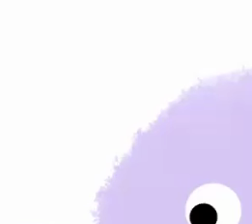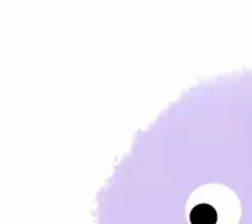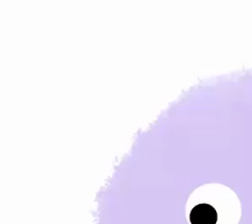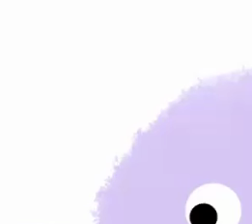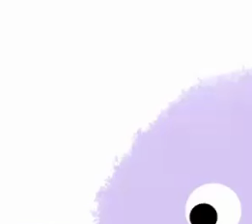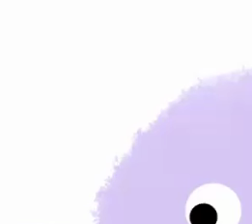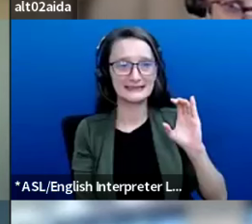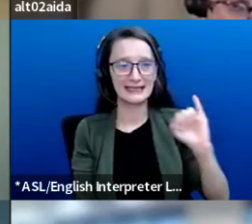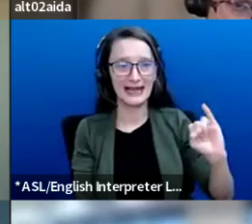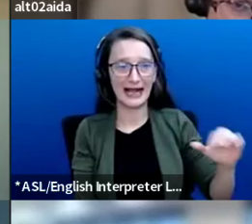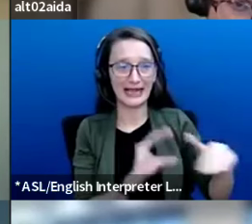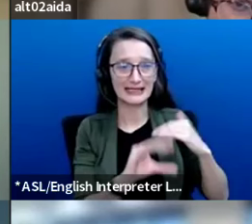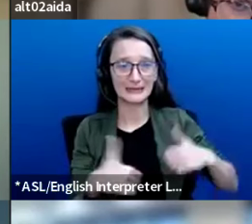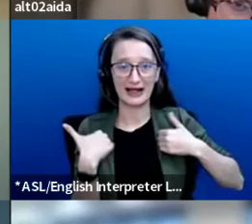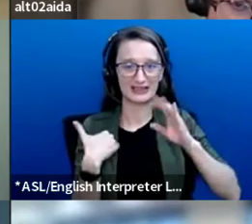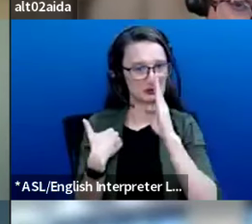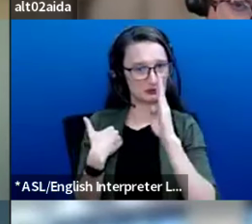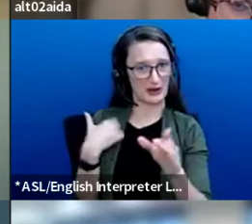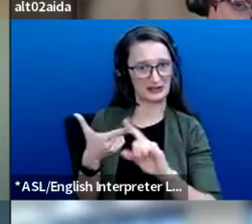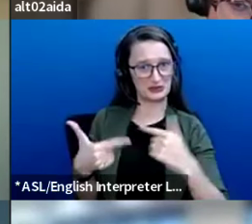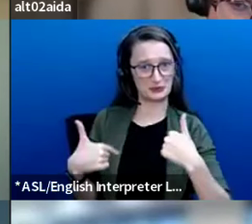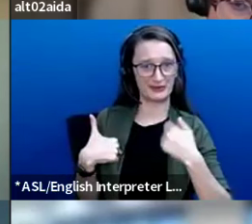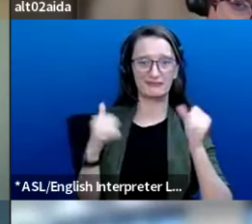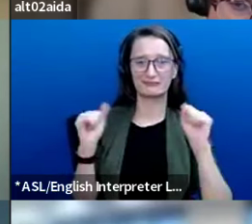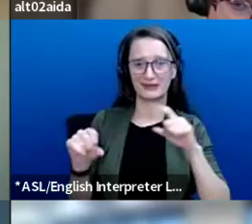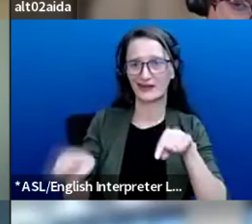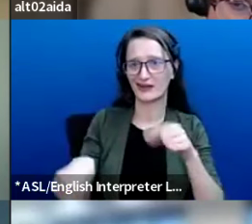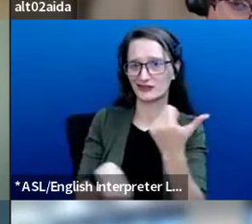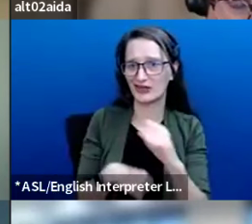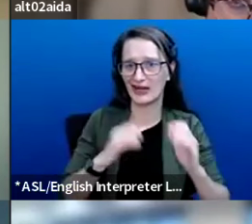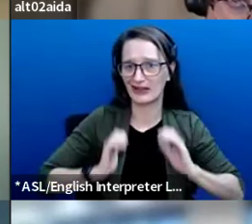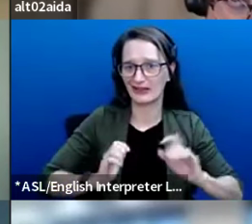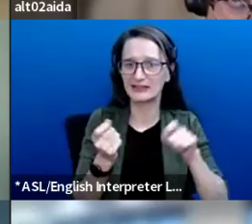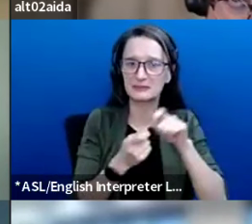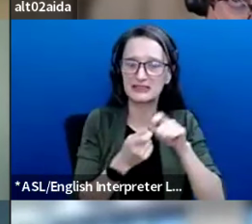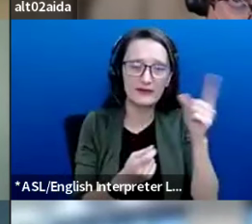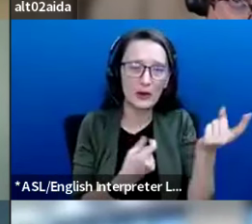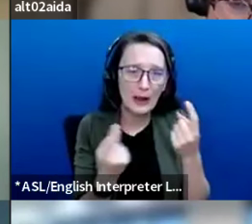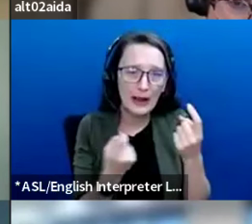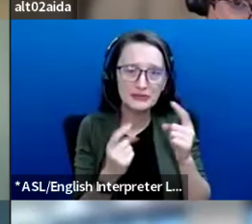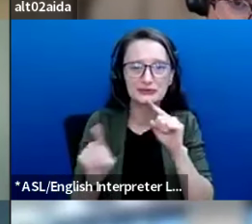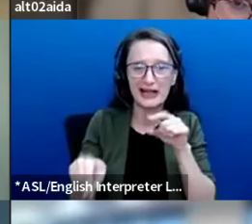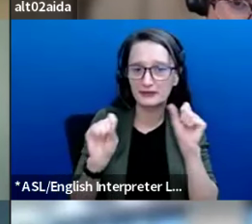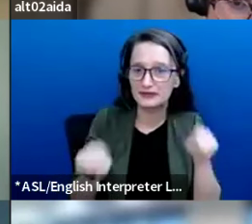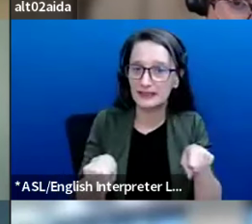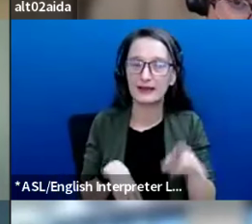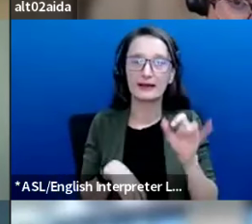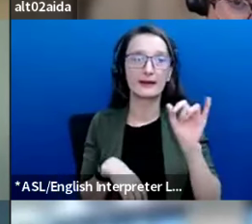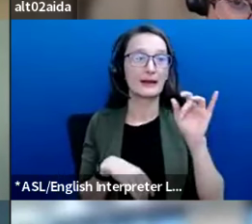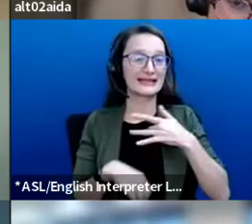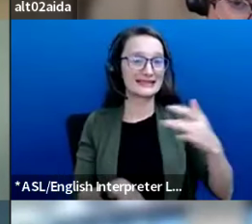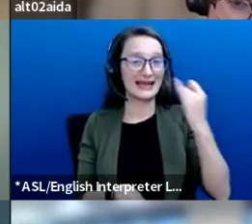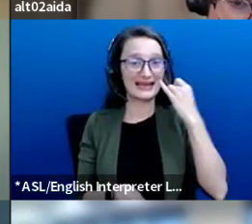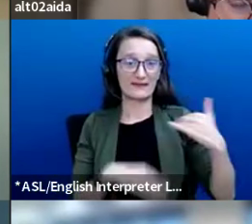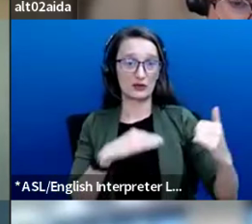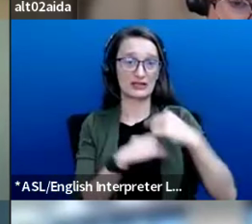address, that goes right to me. And I can answer any, client specific questions, but typically if you send over like the purchase of